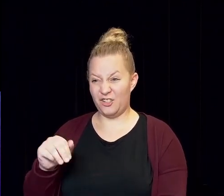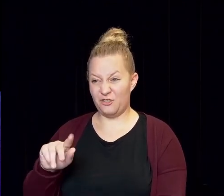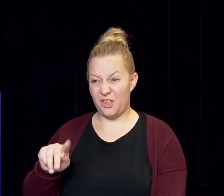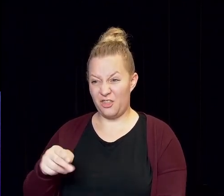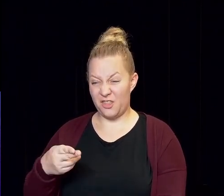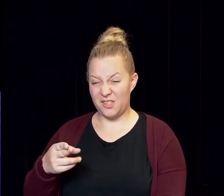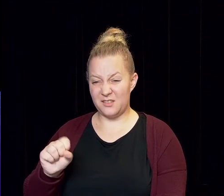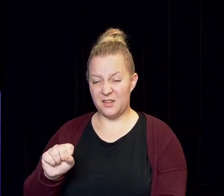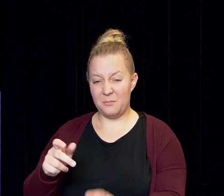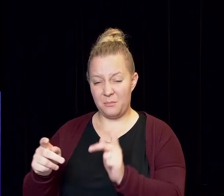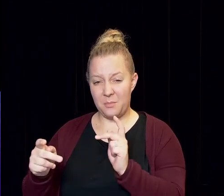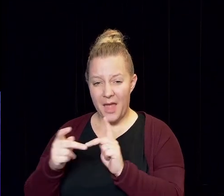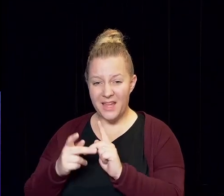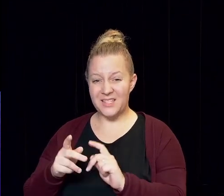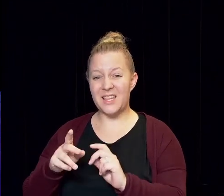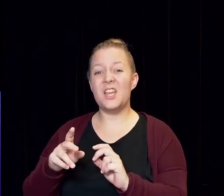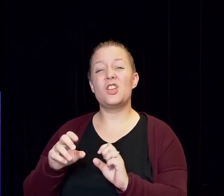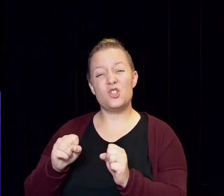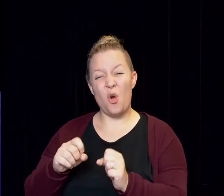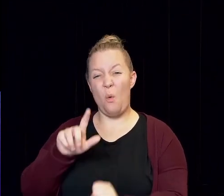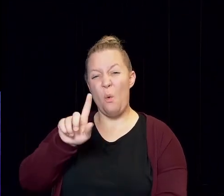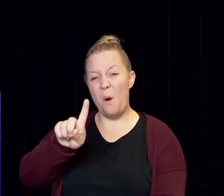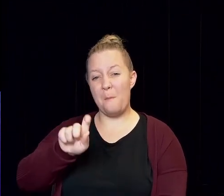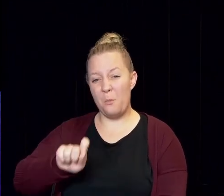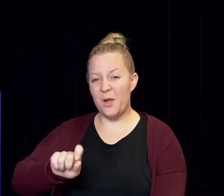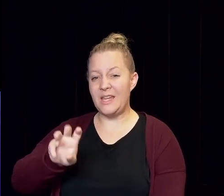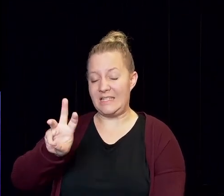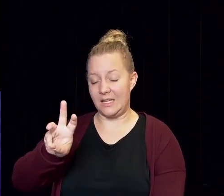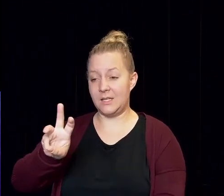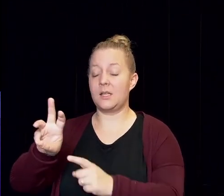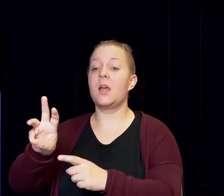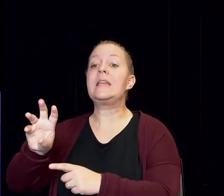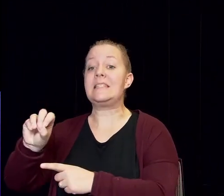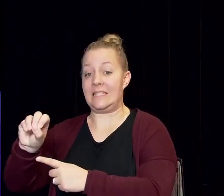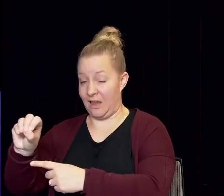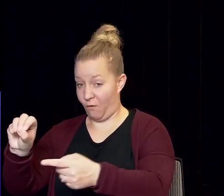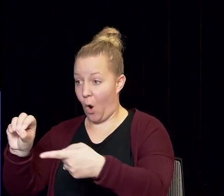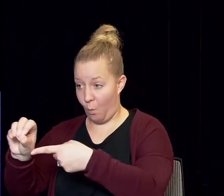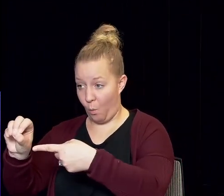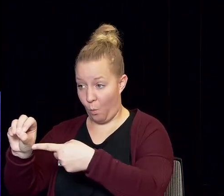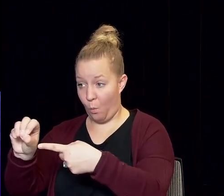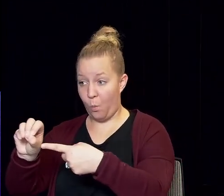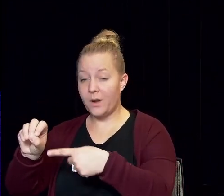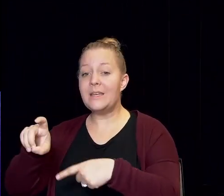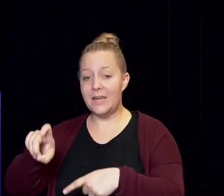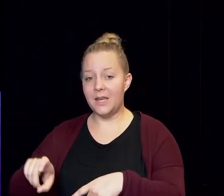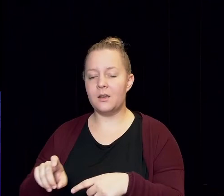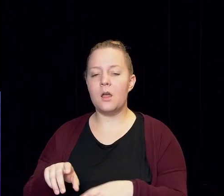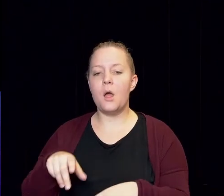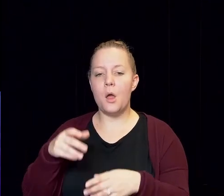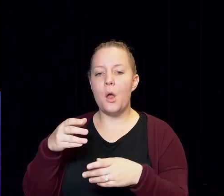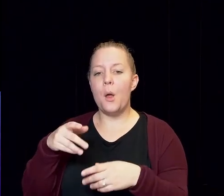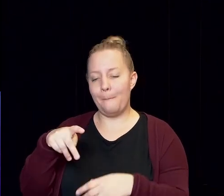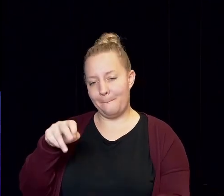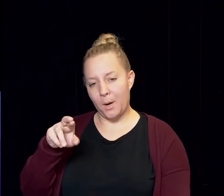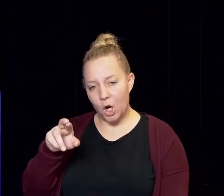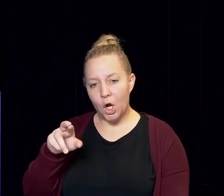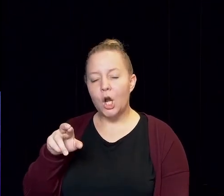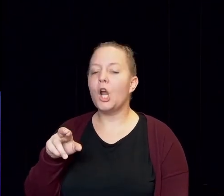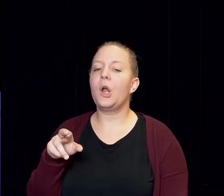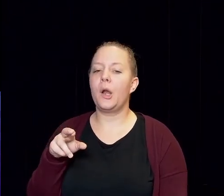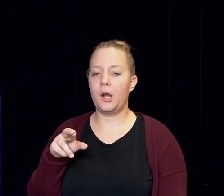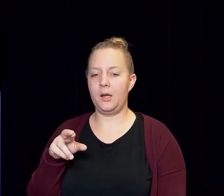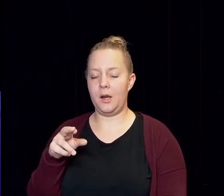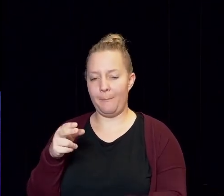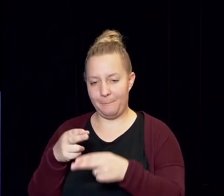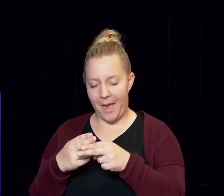so 1.60. So $1.60 per pound. But I don't want